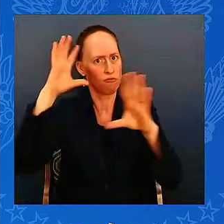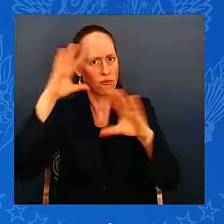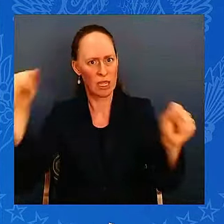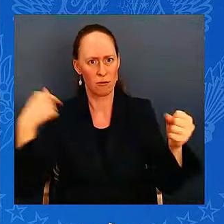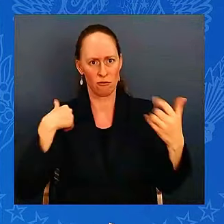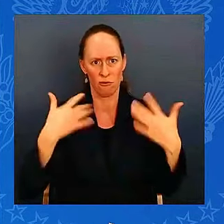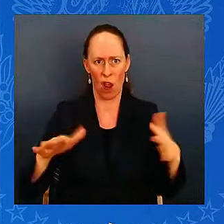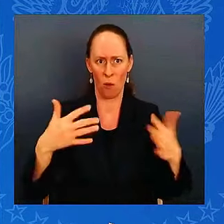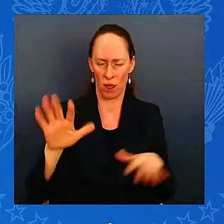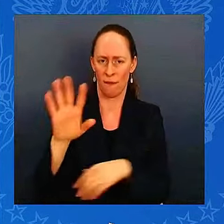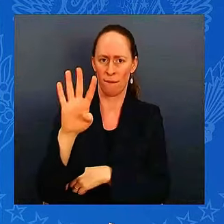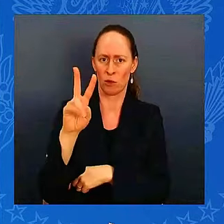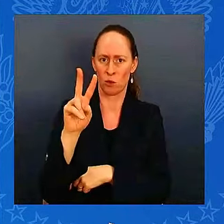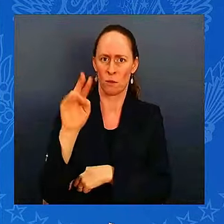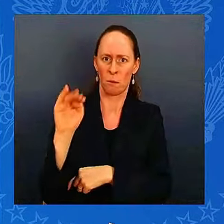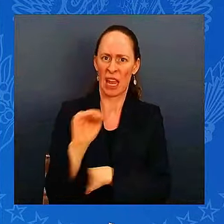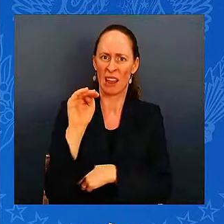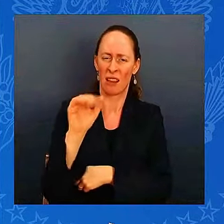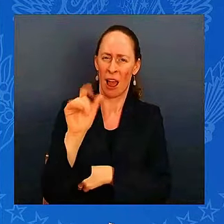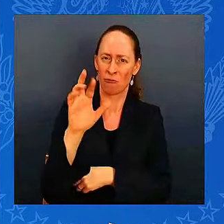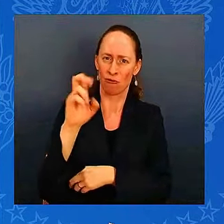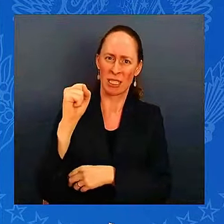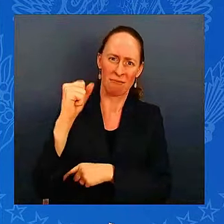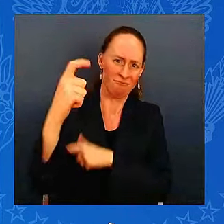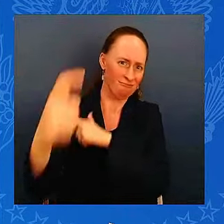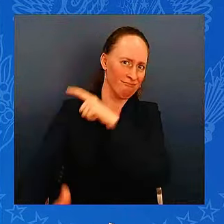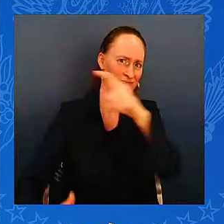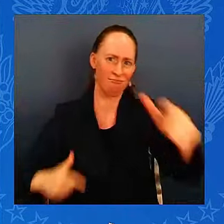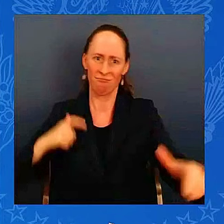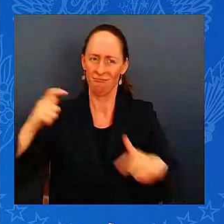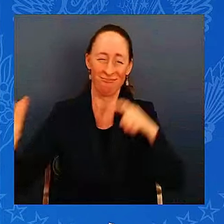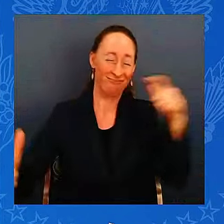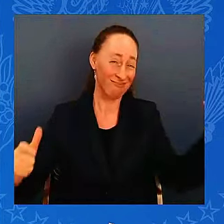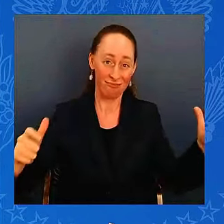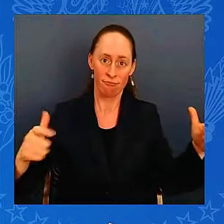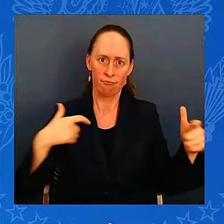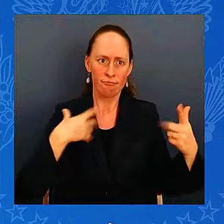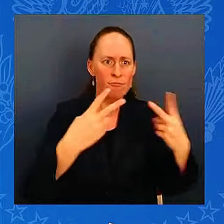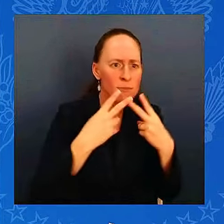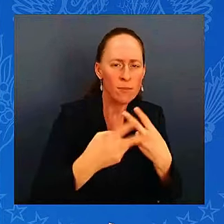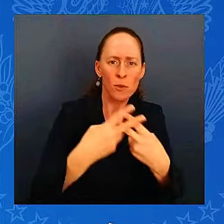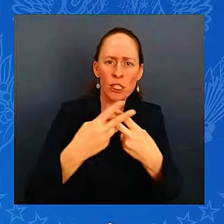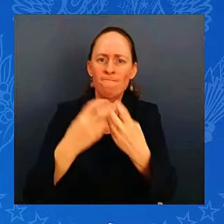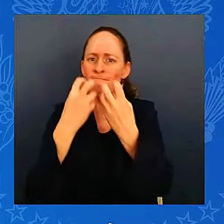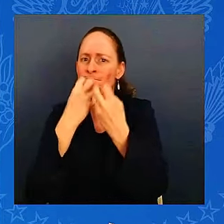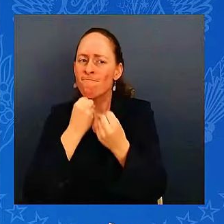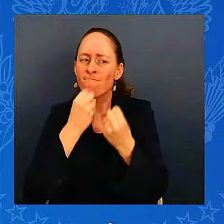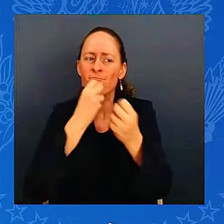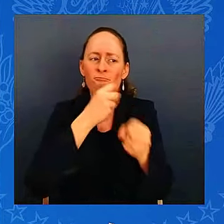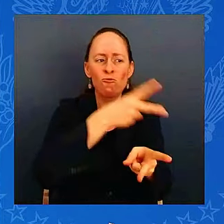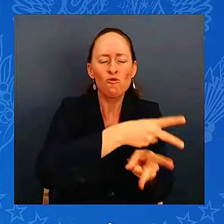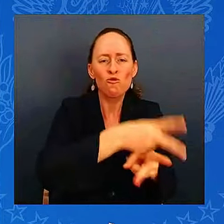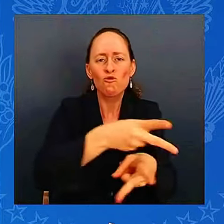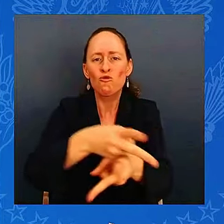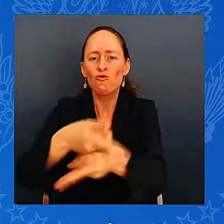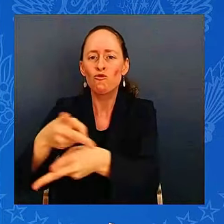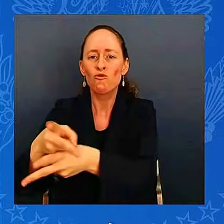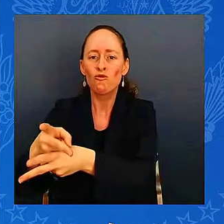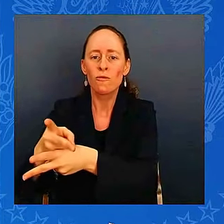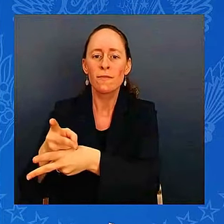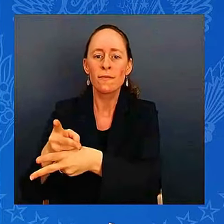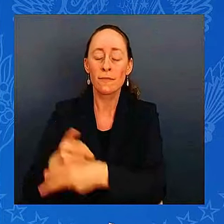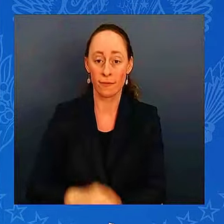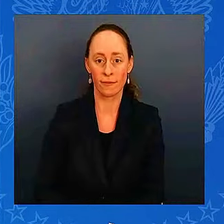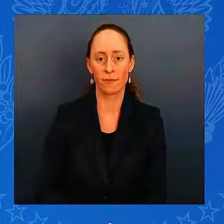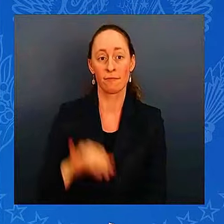acres. The Inflation Reduction Act is also the most significant law ever advanced in environmental justice for disadvantaged and so-called fence-line